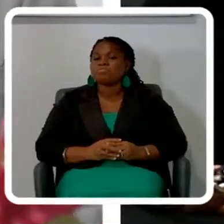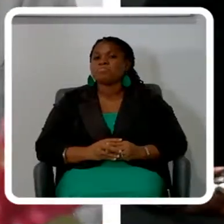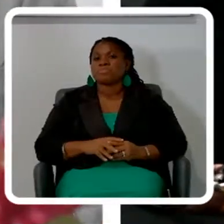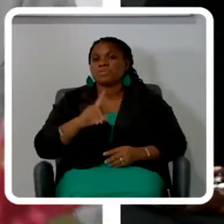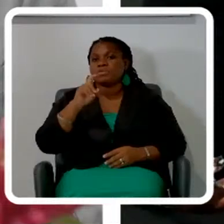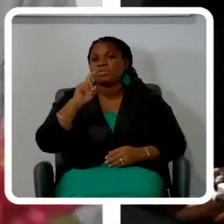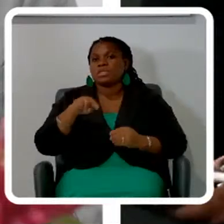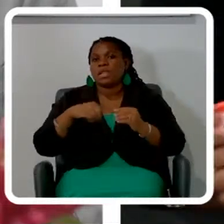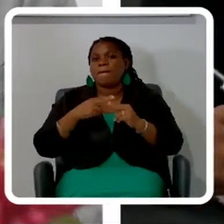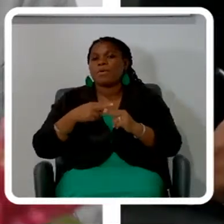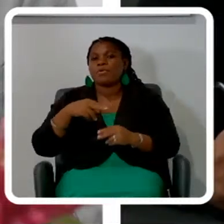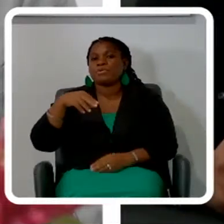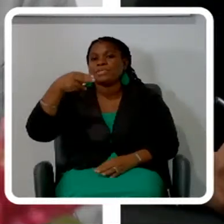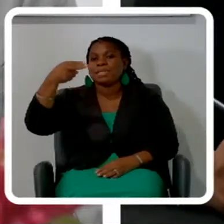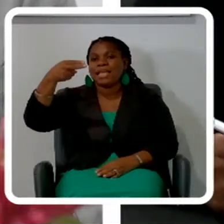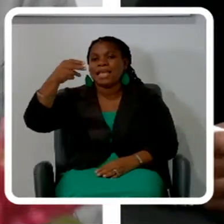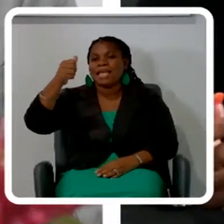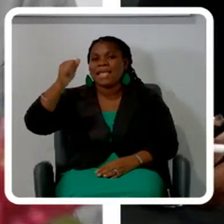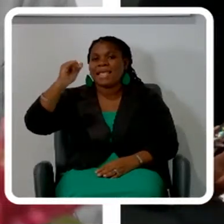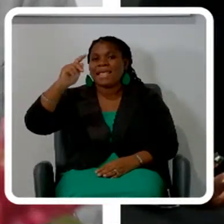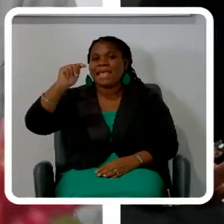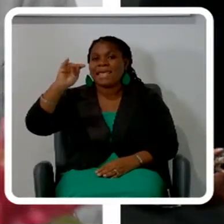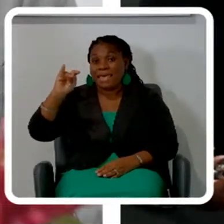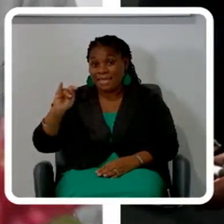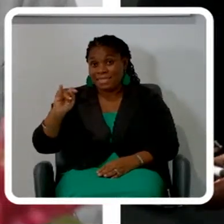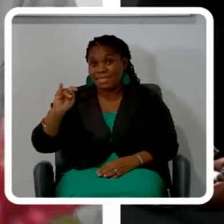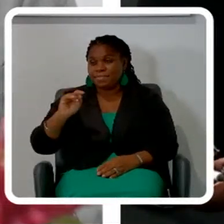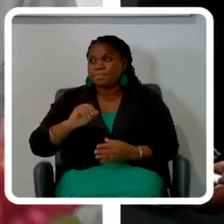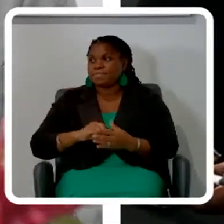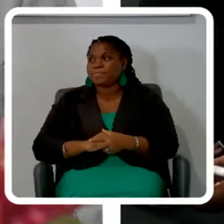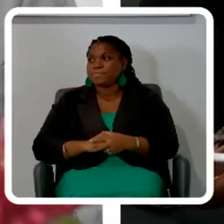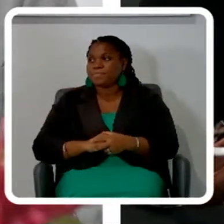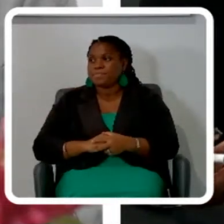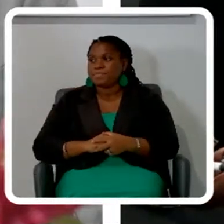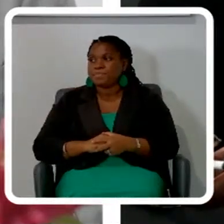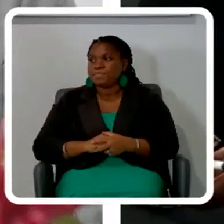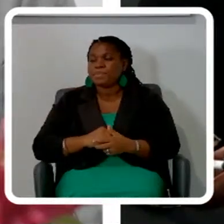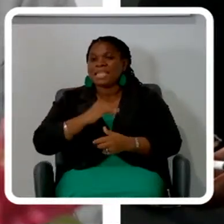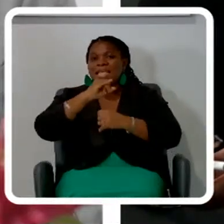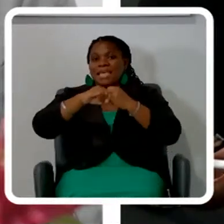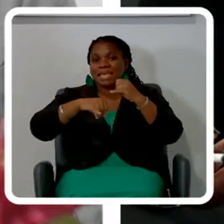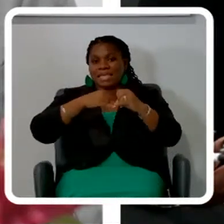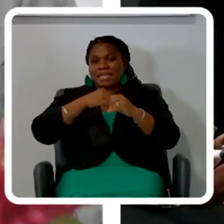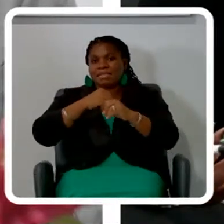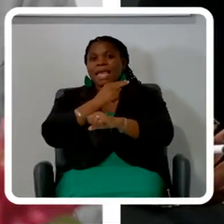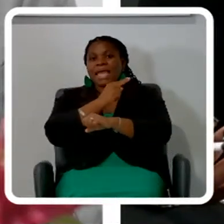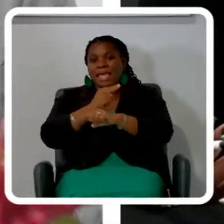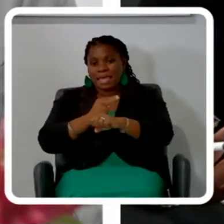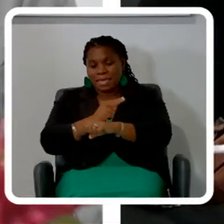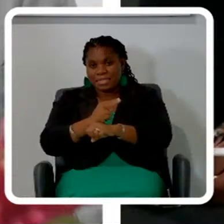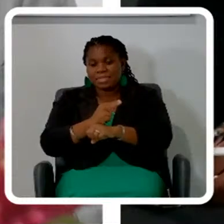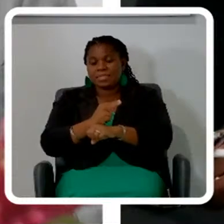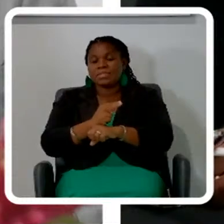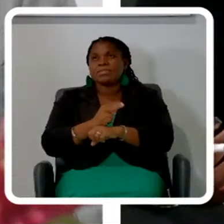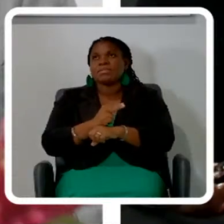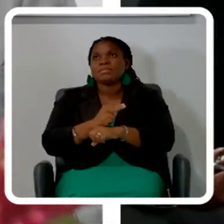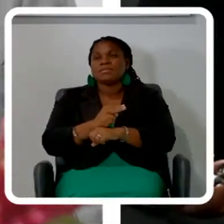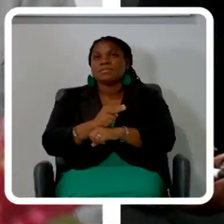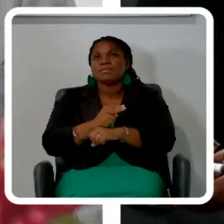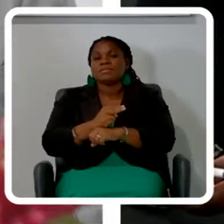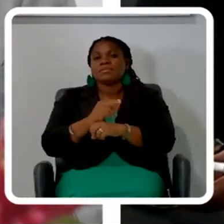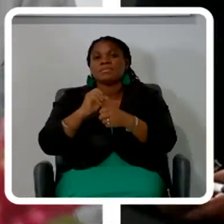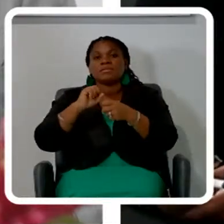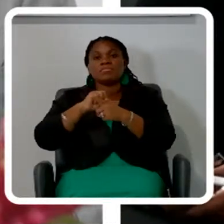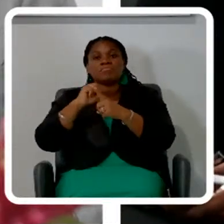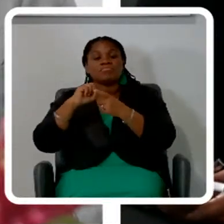and the destabilization there, the international situation with Cuba, and the